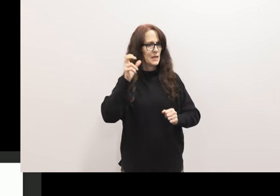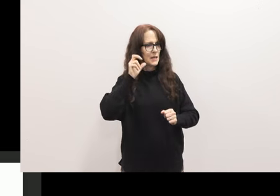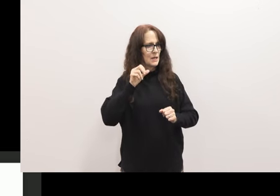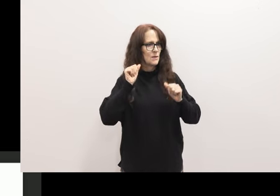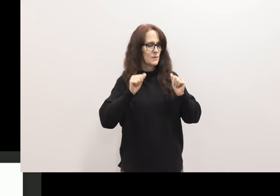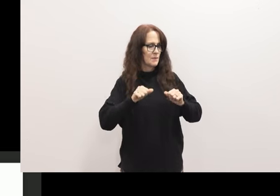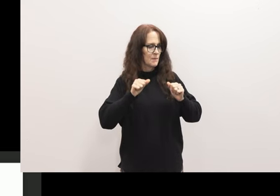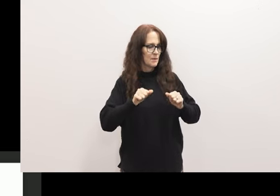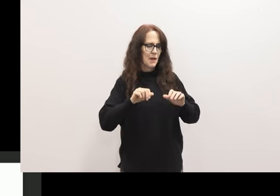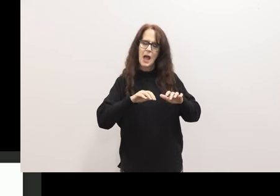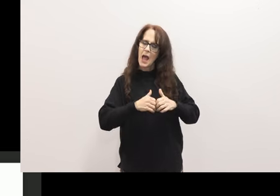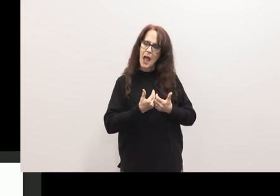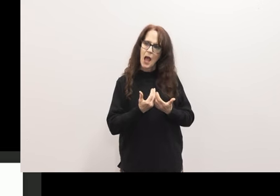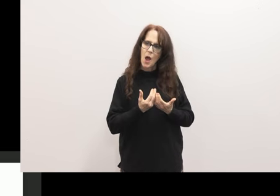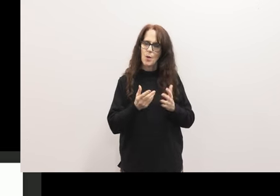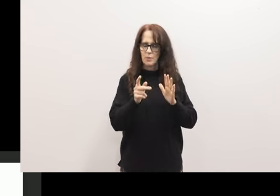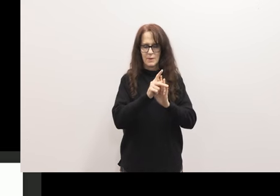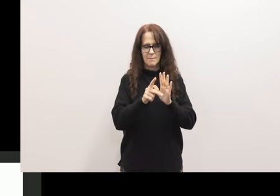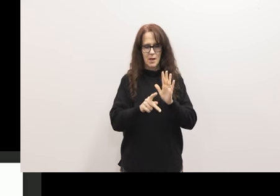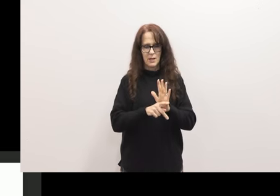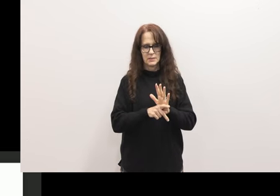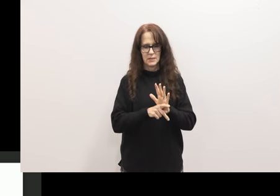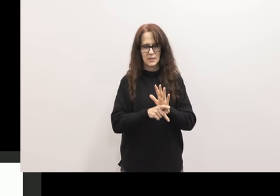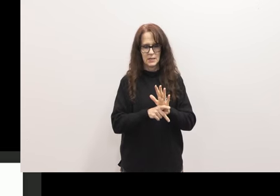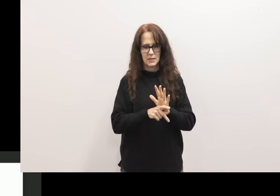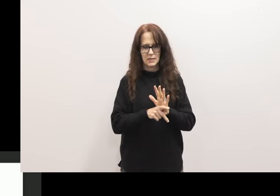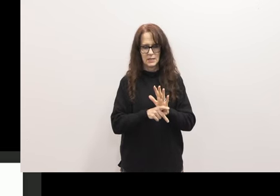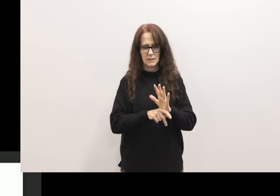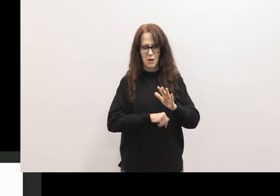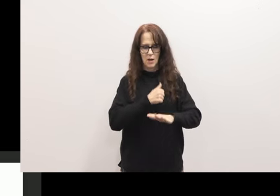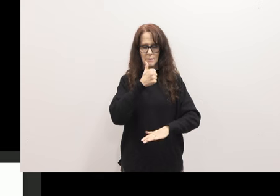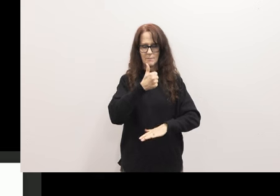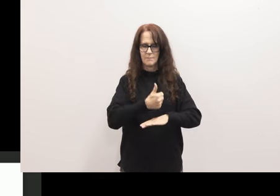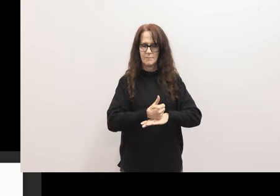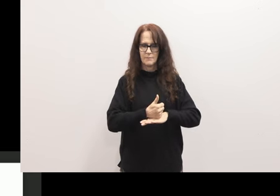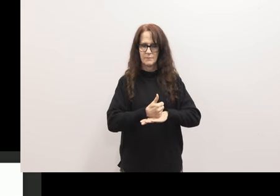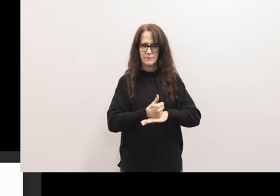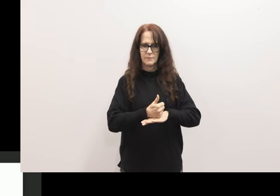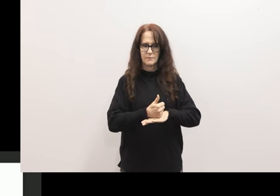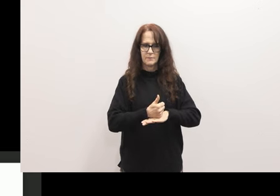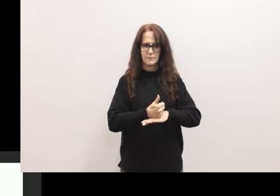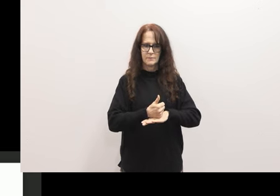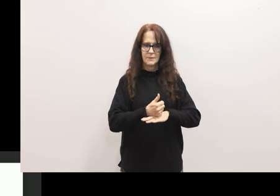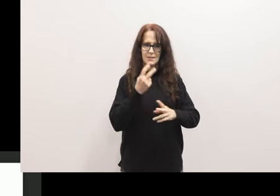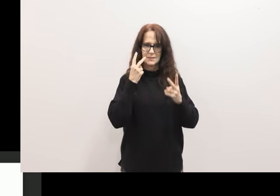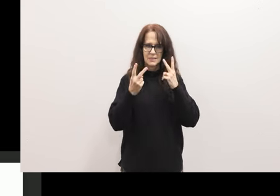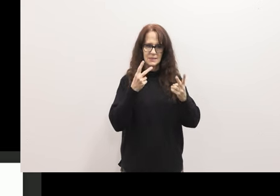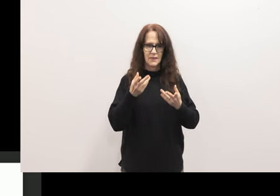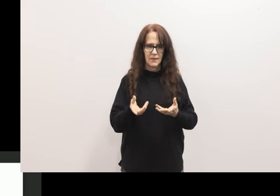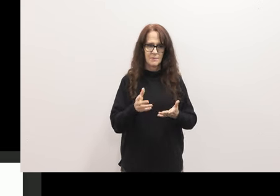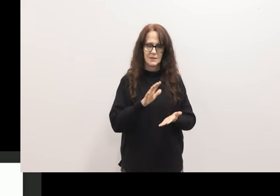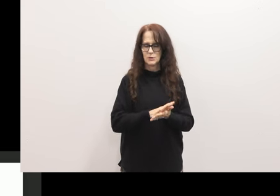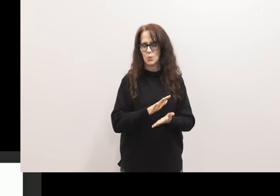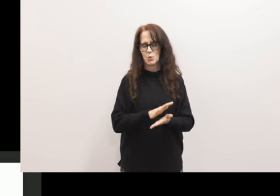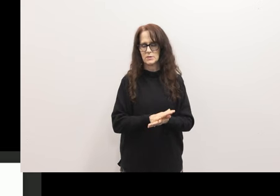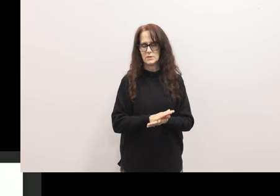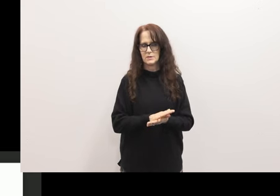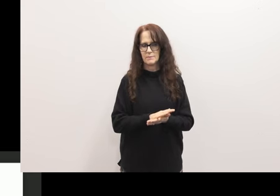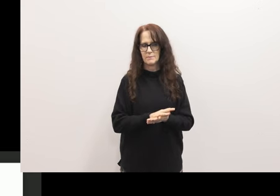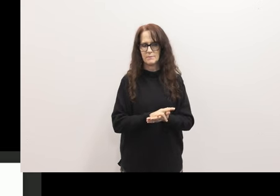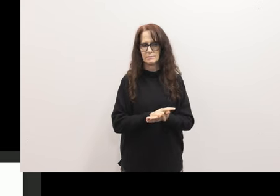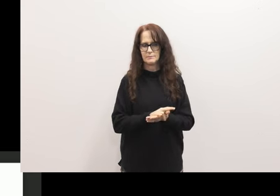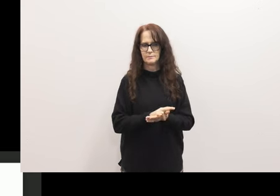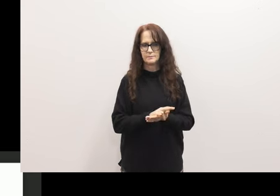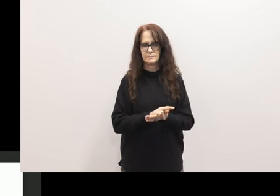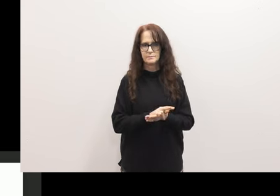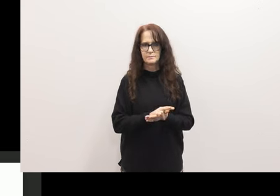perspectives of how the policies are being implemented as they see them in our schools.